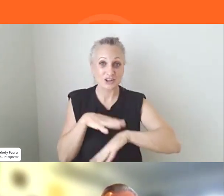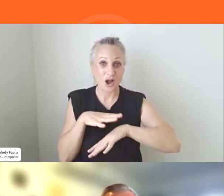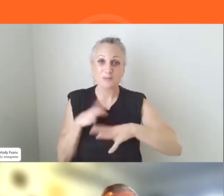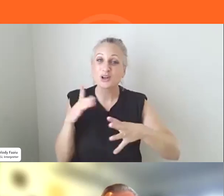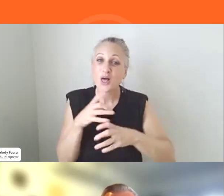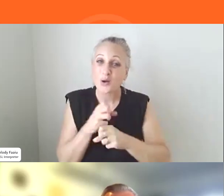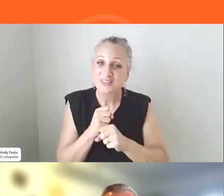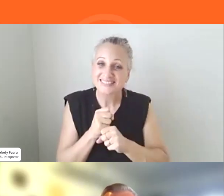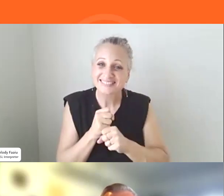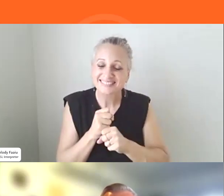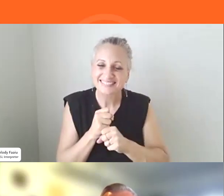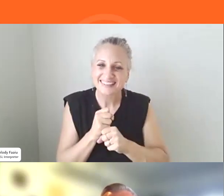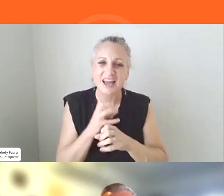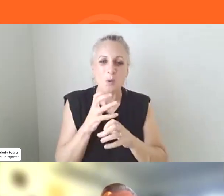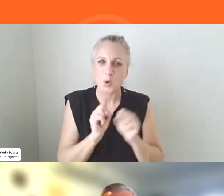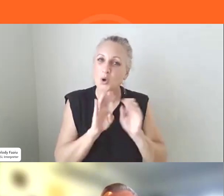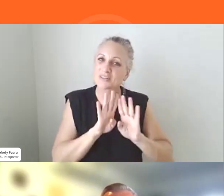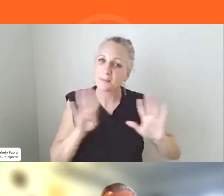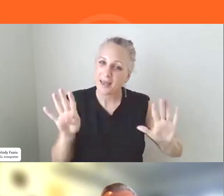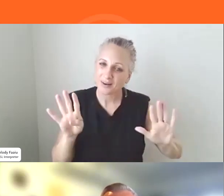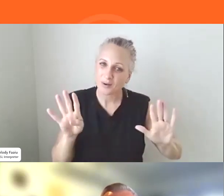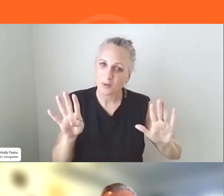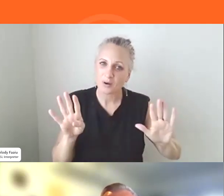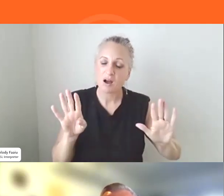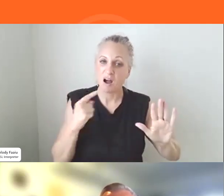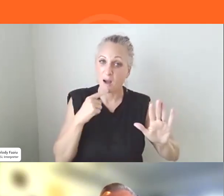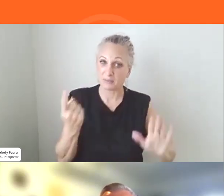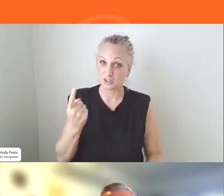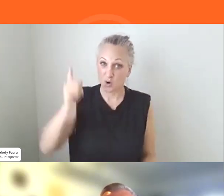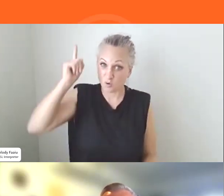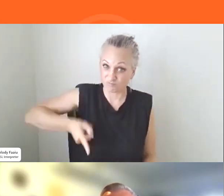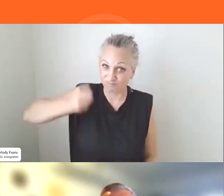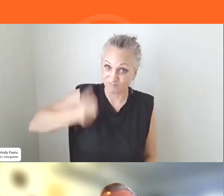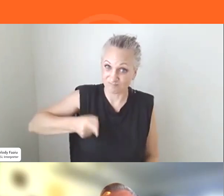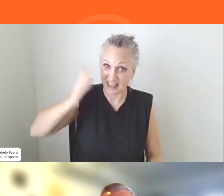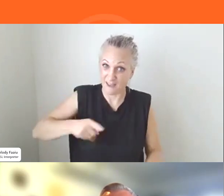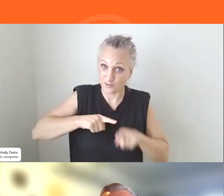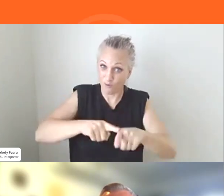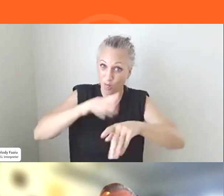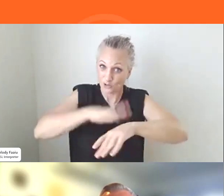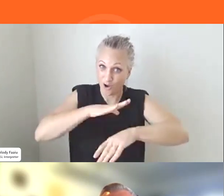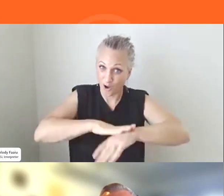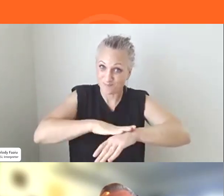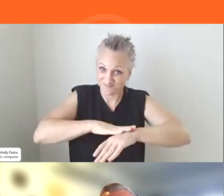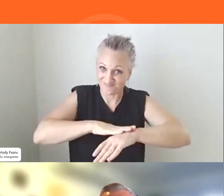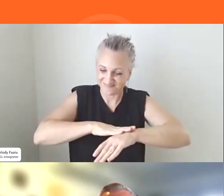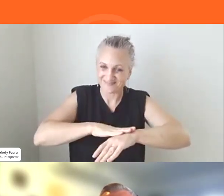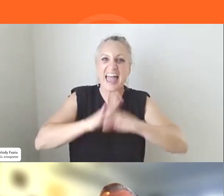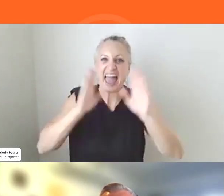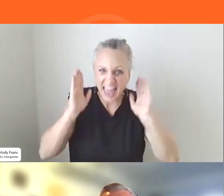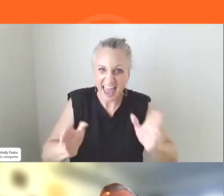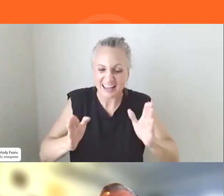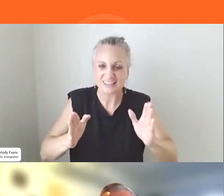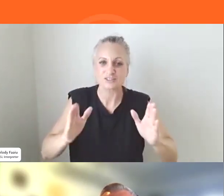close off the panel there. I've been given strict instructions to have this end at 12 o'clock